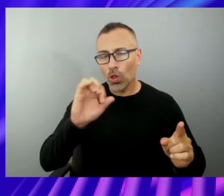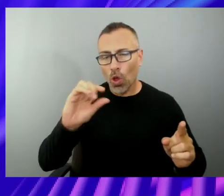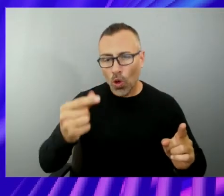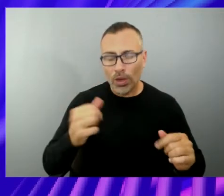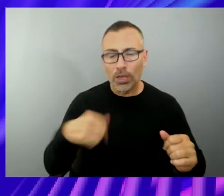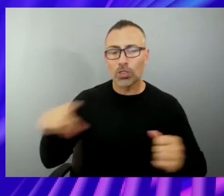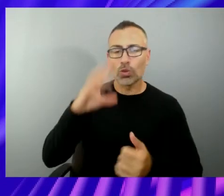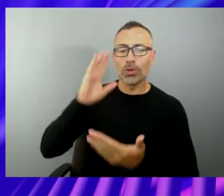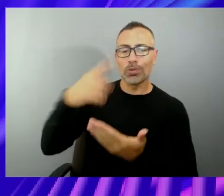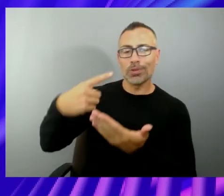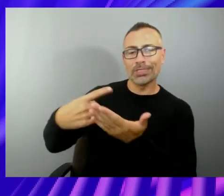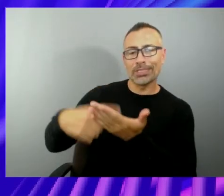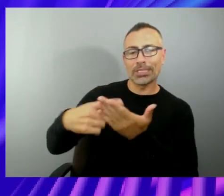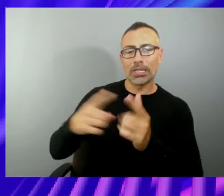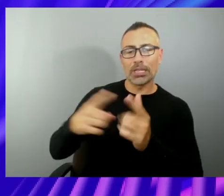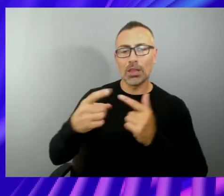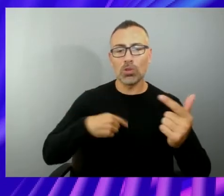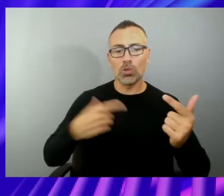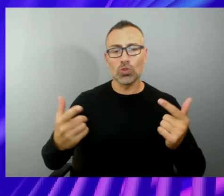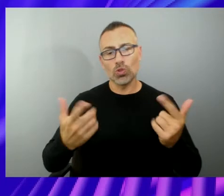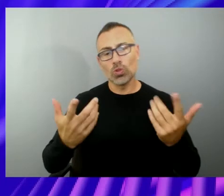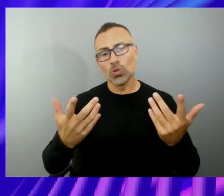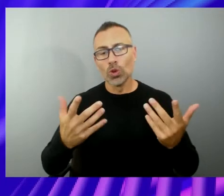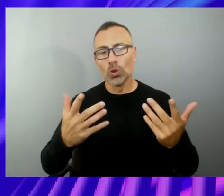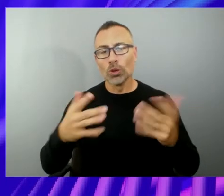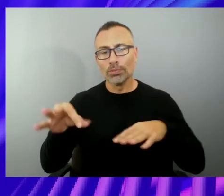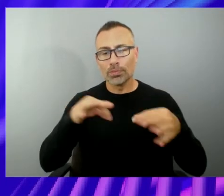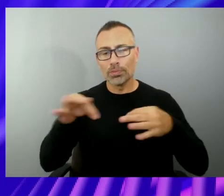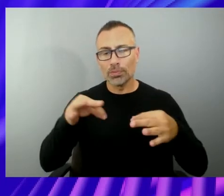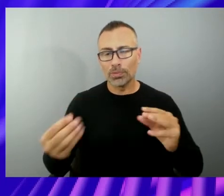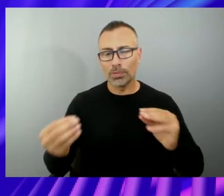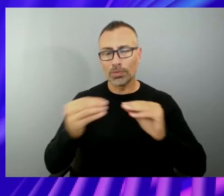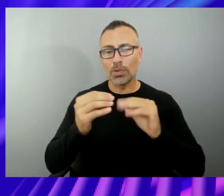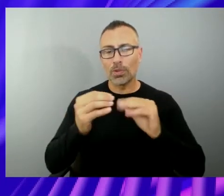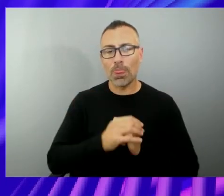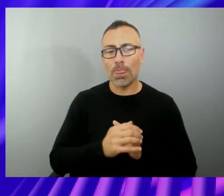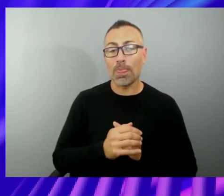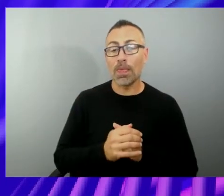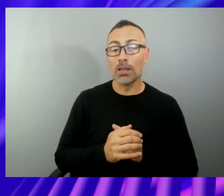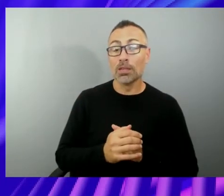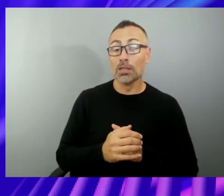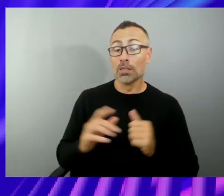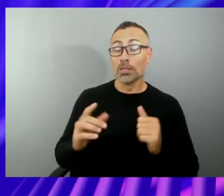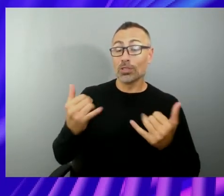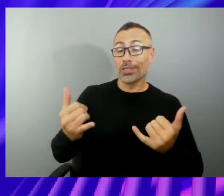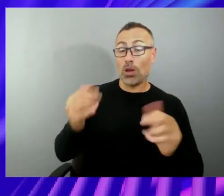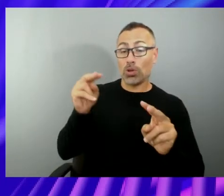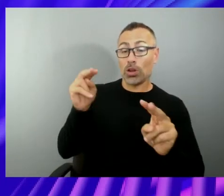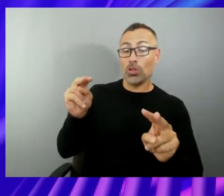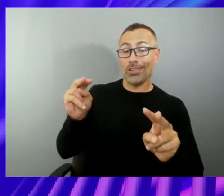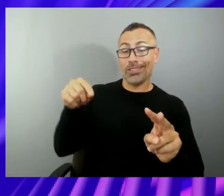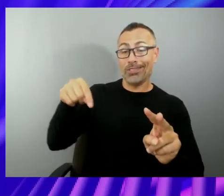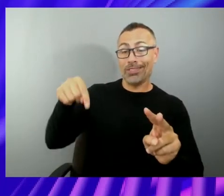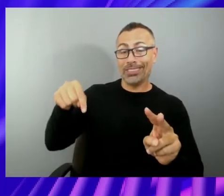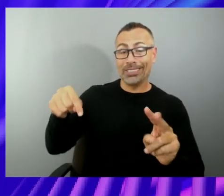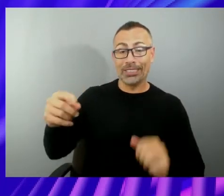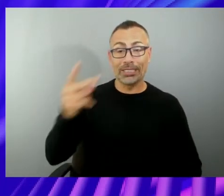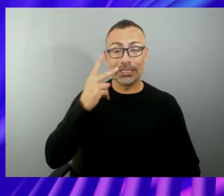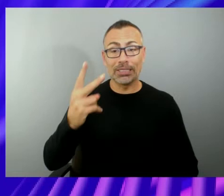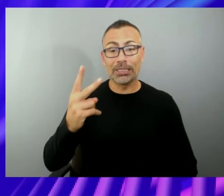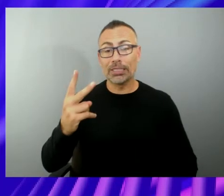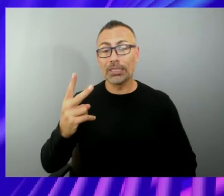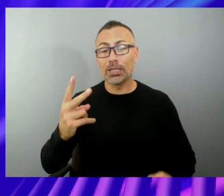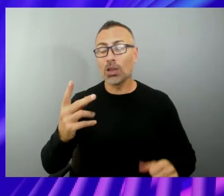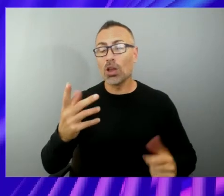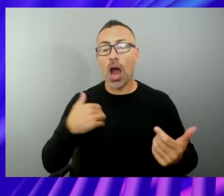of our notebook. So let's take a sneak peek over here, and then I'll talk about what is like optimizer state sharding, what